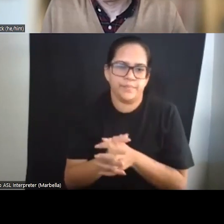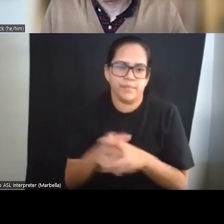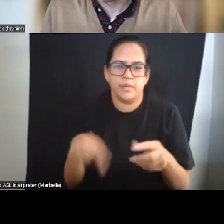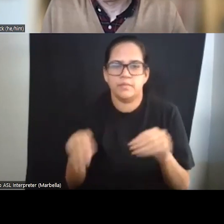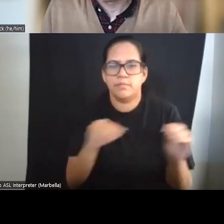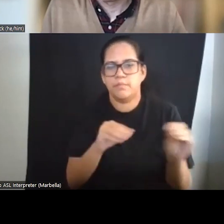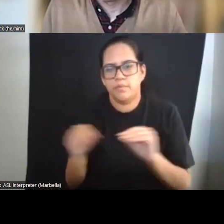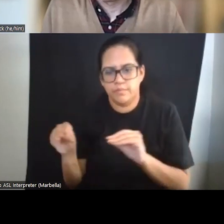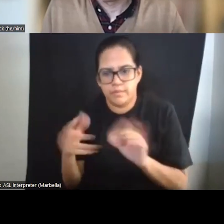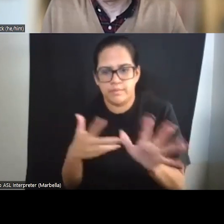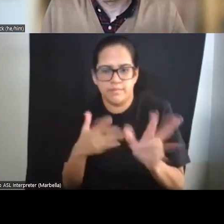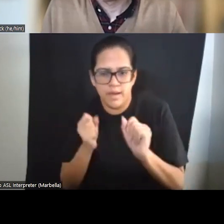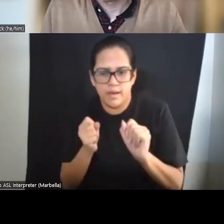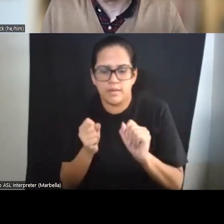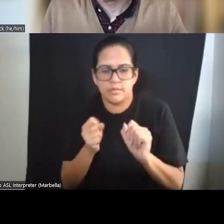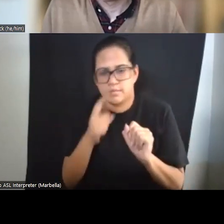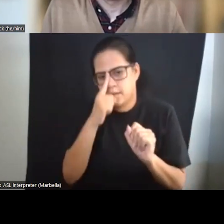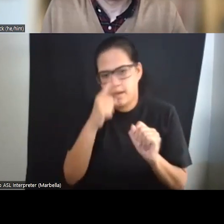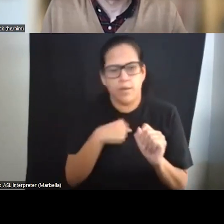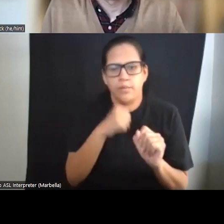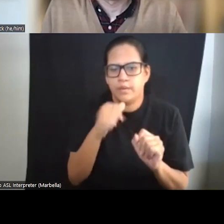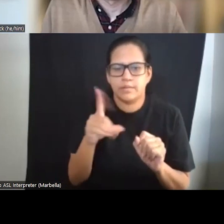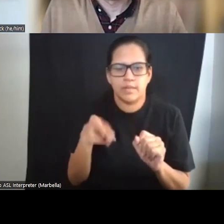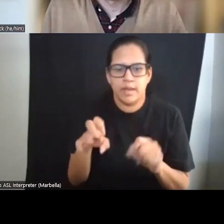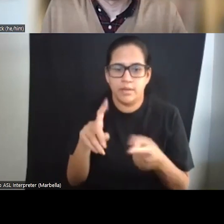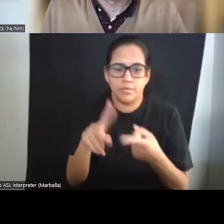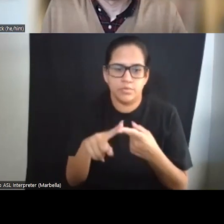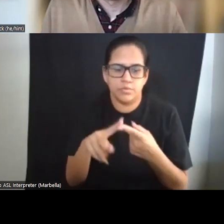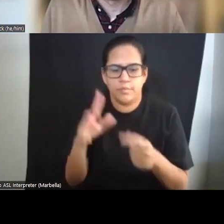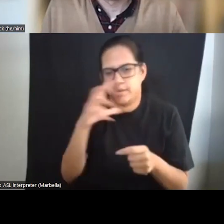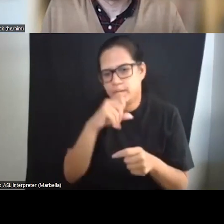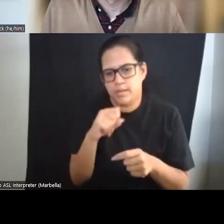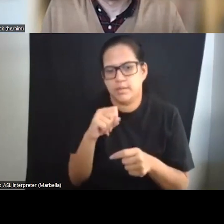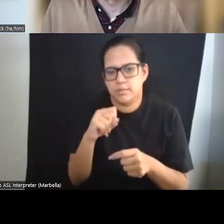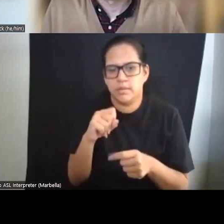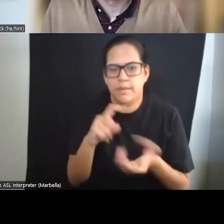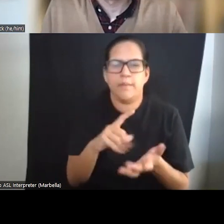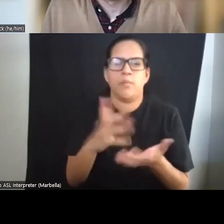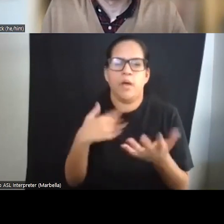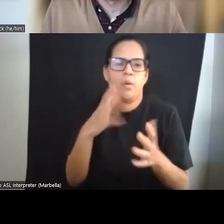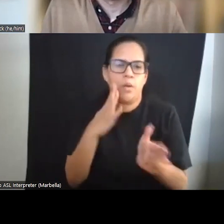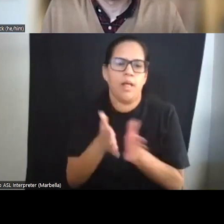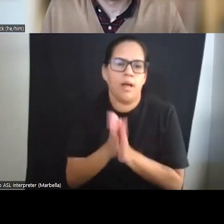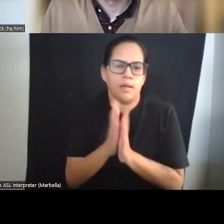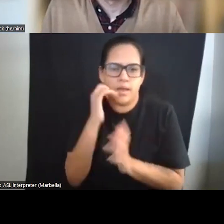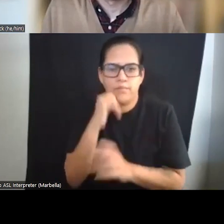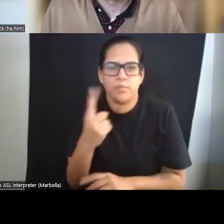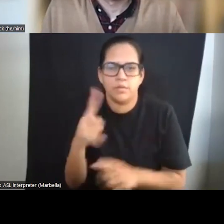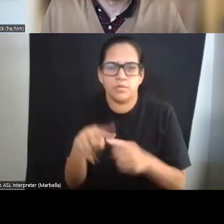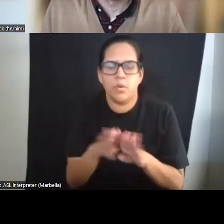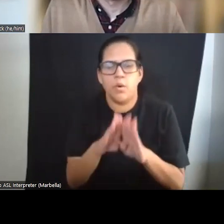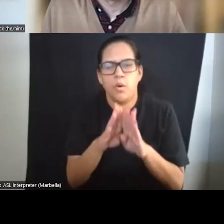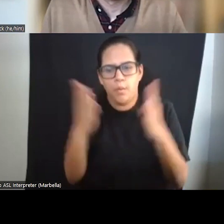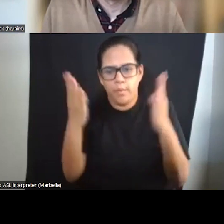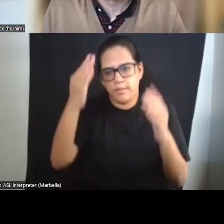moving incredibly fast. I wouldn't even dare to predict it. What I will ask everybody is to open their minds